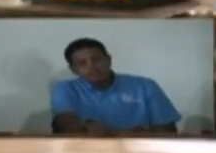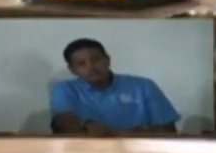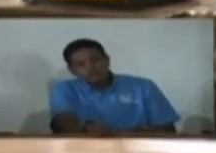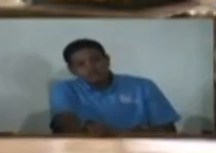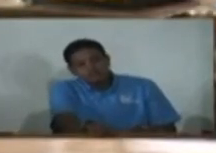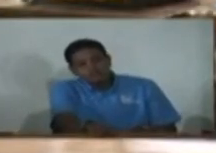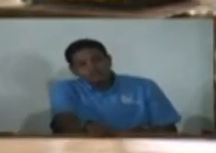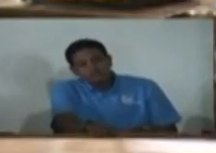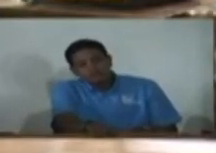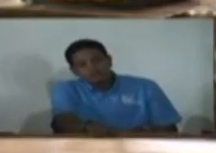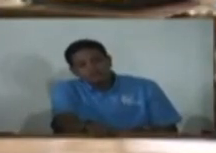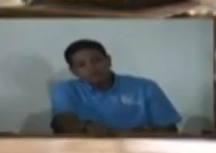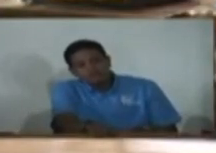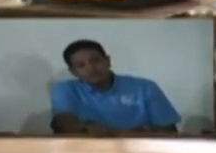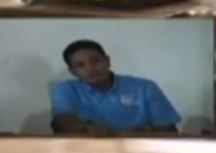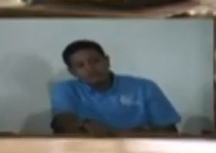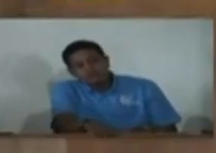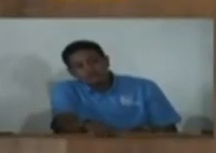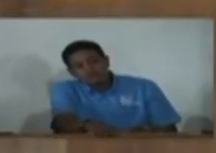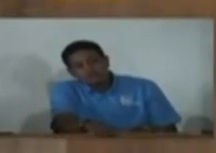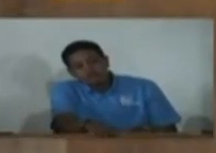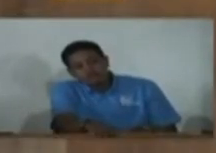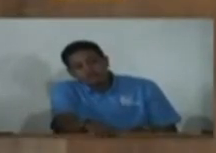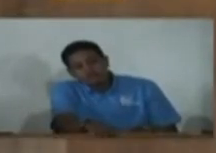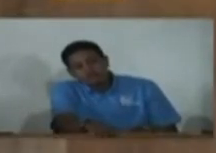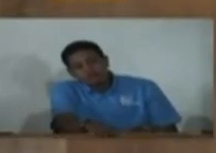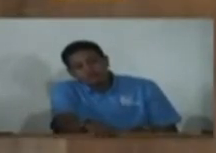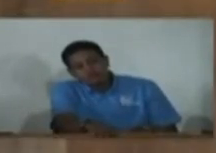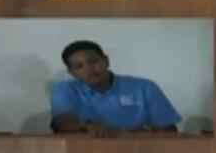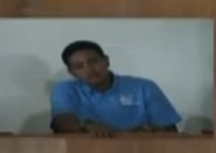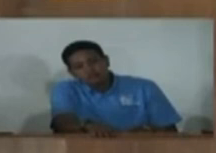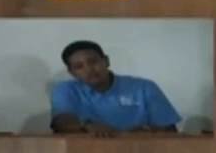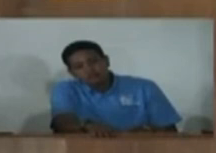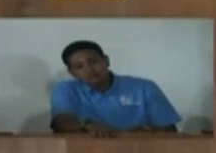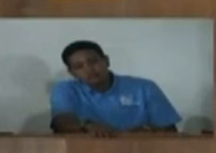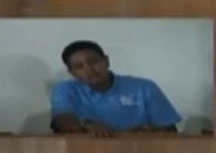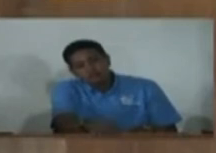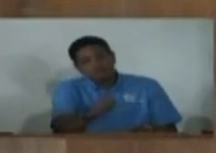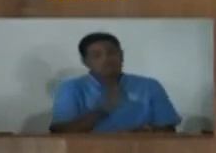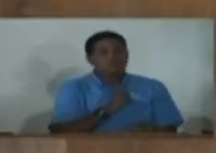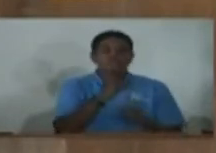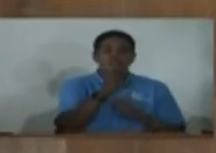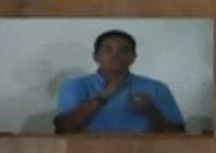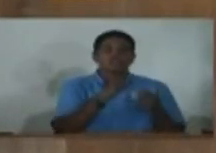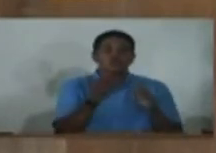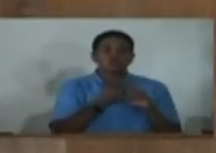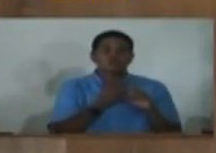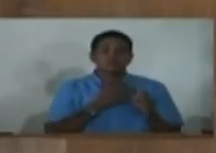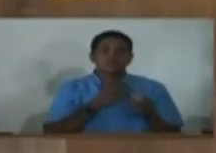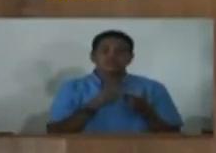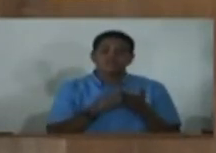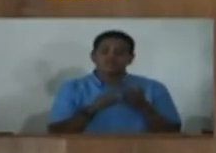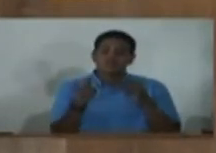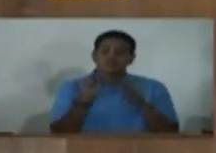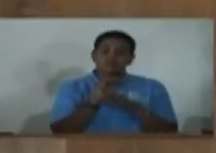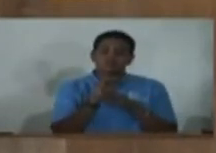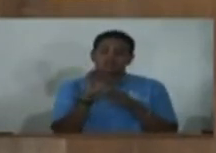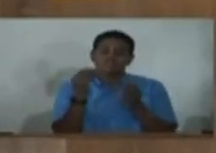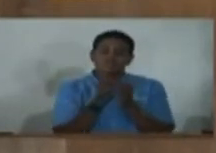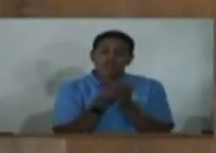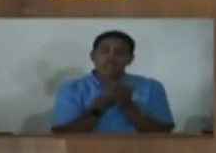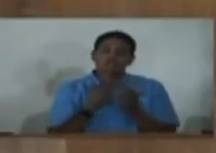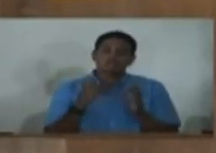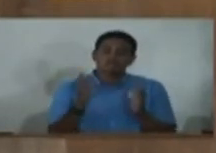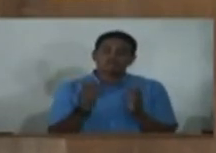I mean, I exchanged WhatsApp with my friend, the Minister of Finance and the